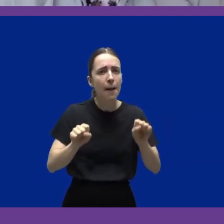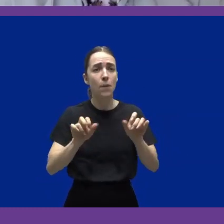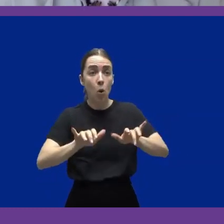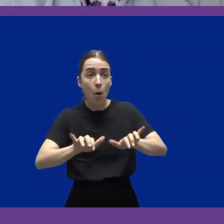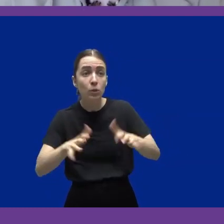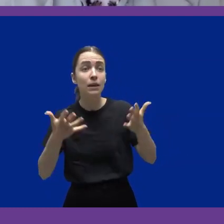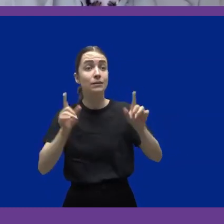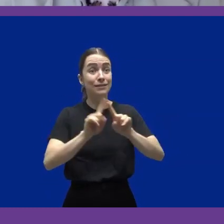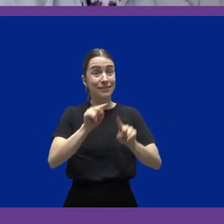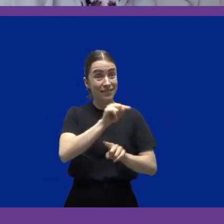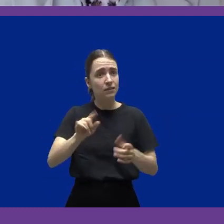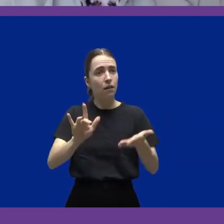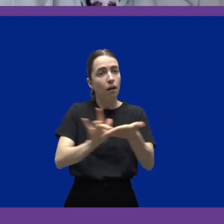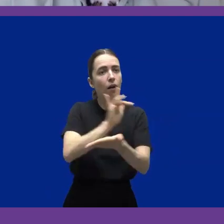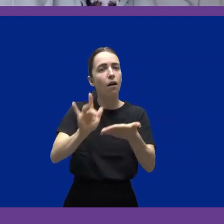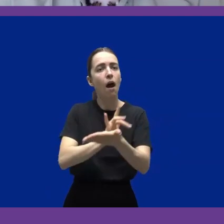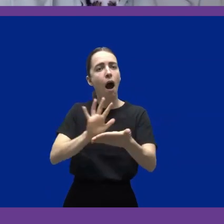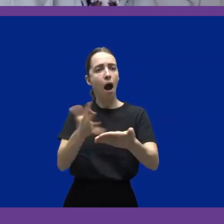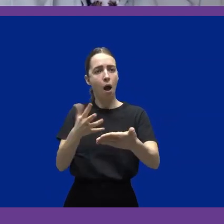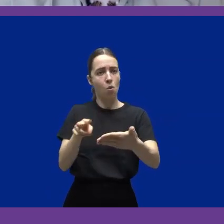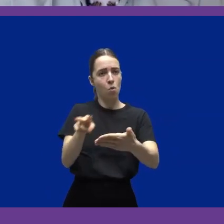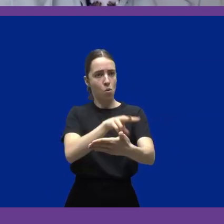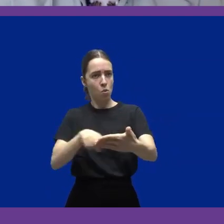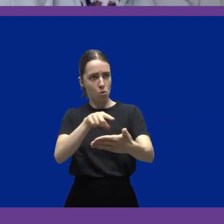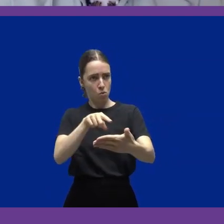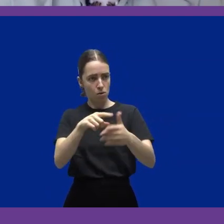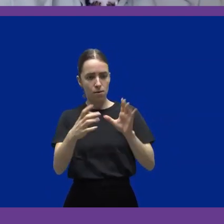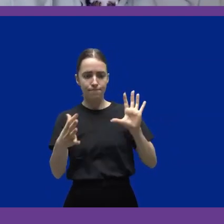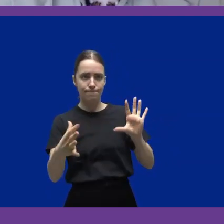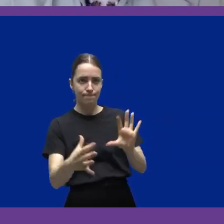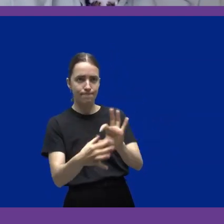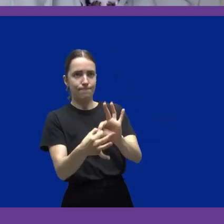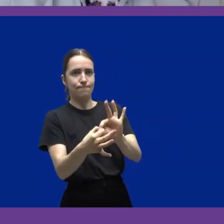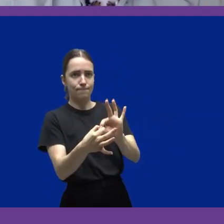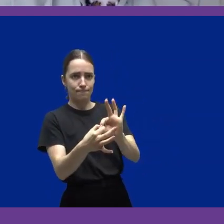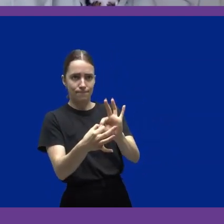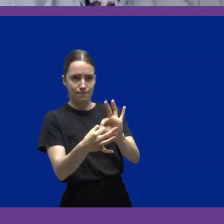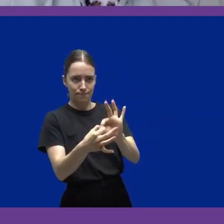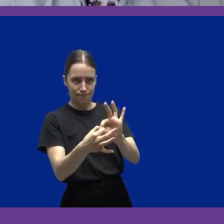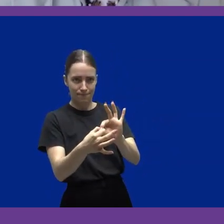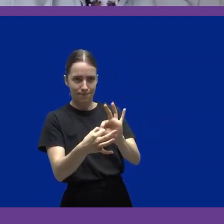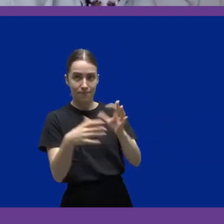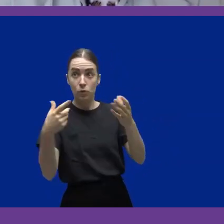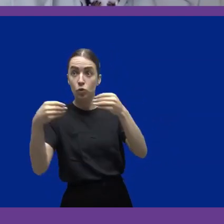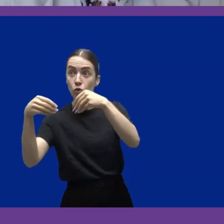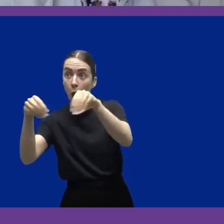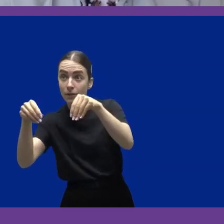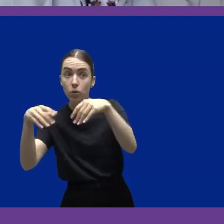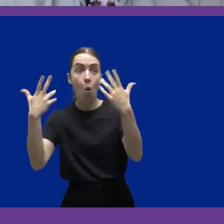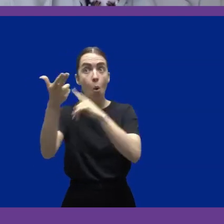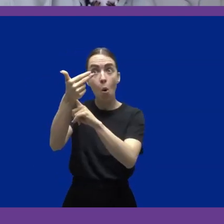terminals, the one that you use in shops or hotels, self-service terminals related to the services covered by the